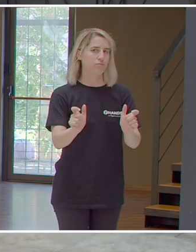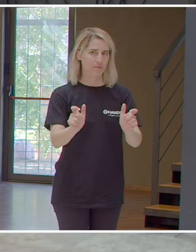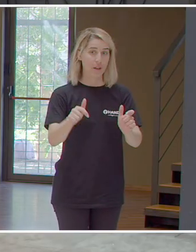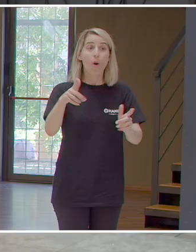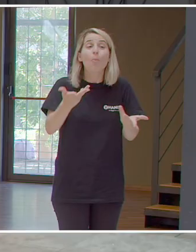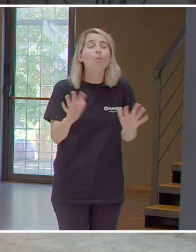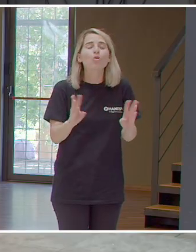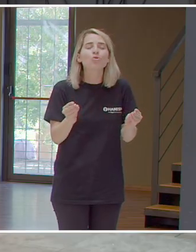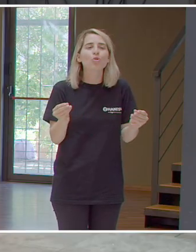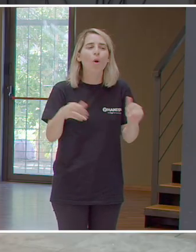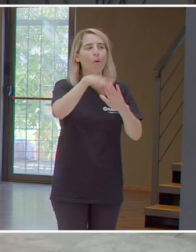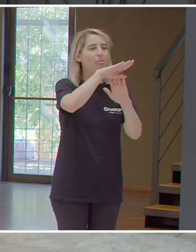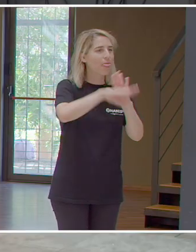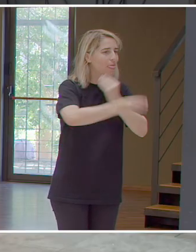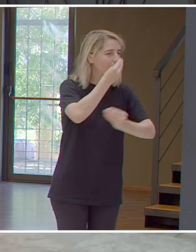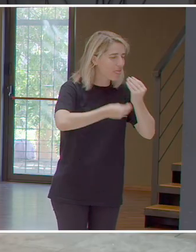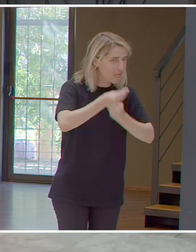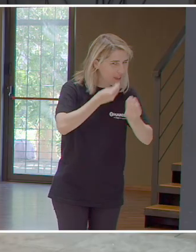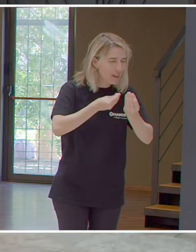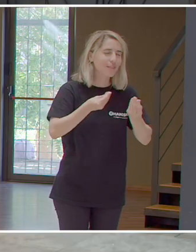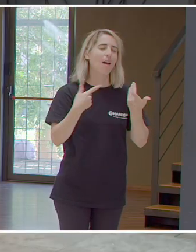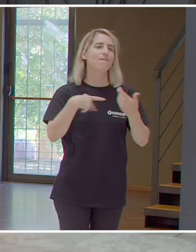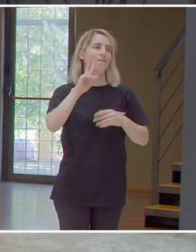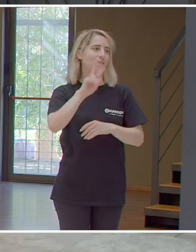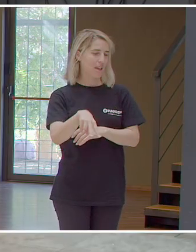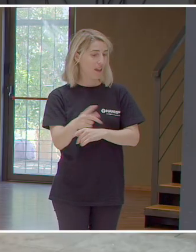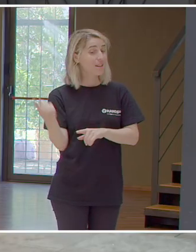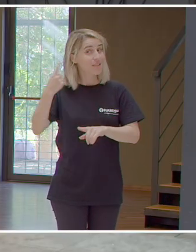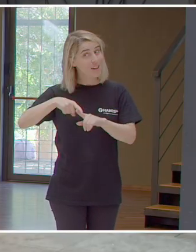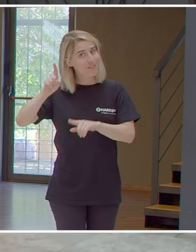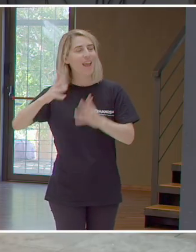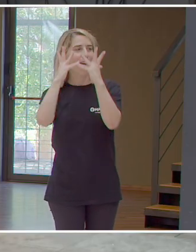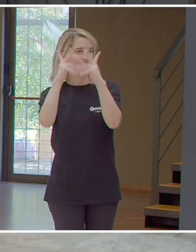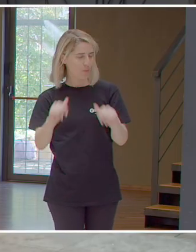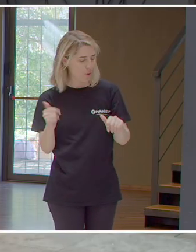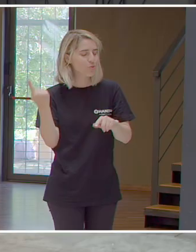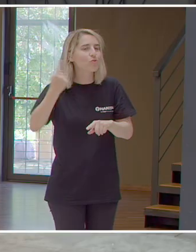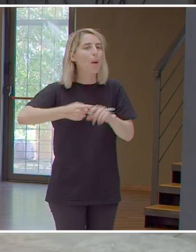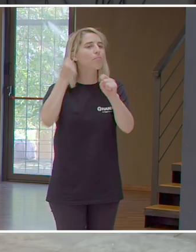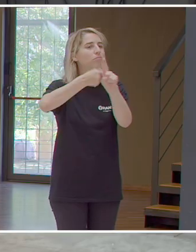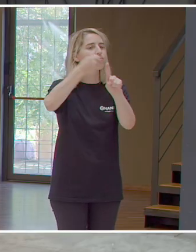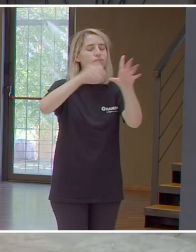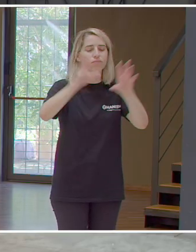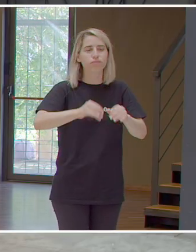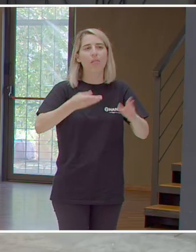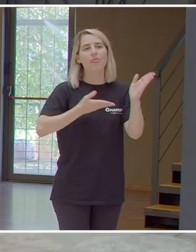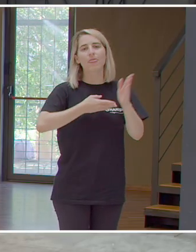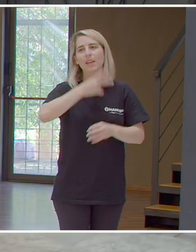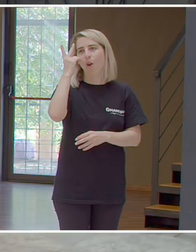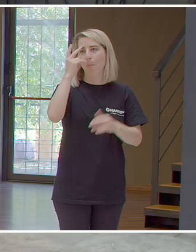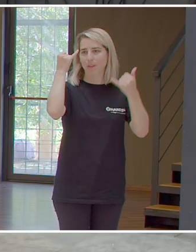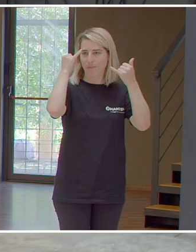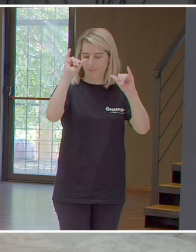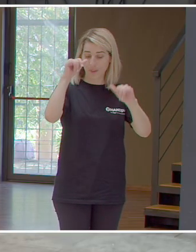plant-based diet. She's also working as an actress and animal rights advocate. Today, she will share how going on a